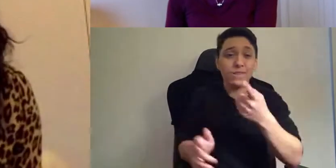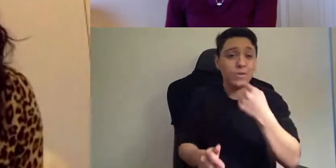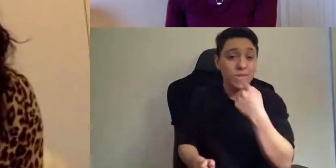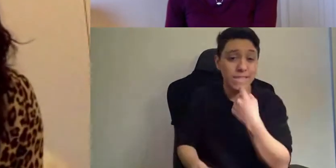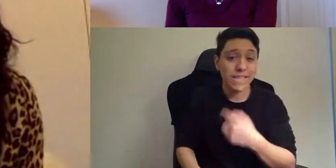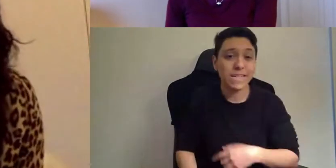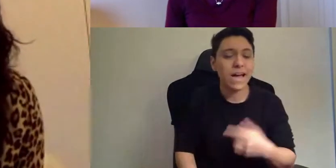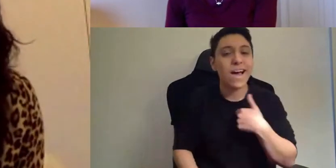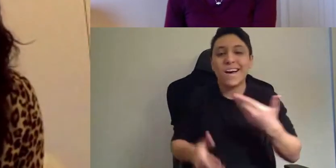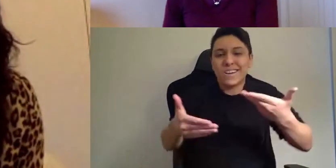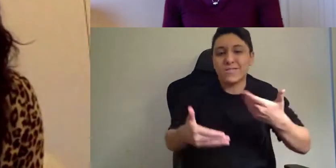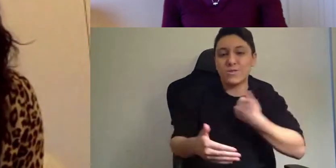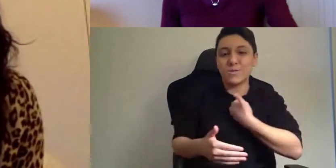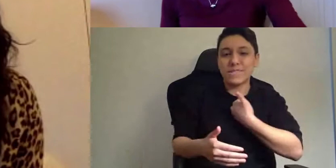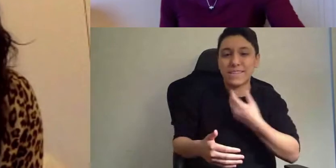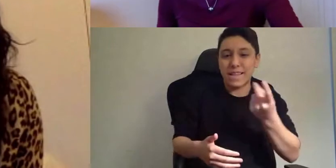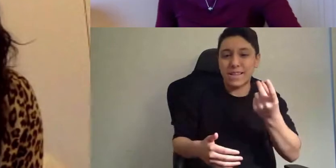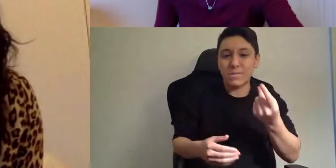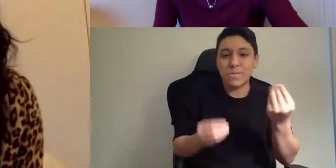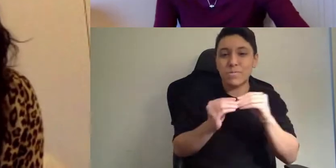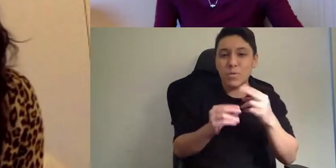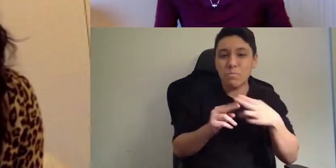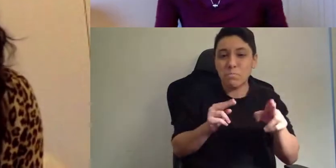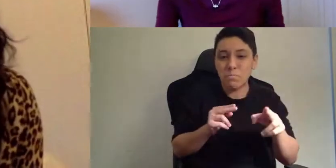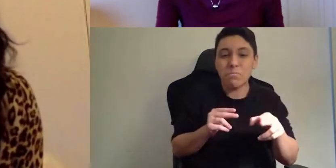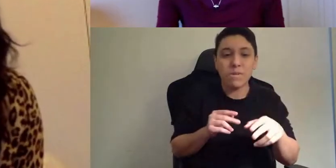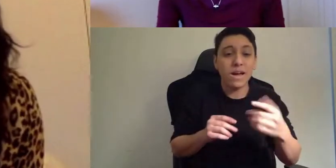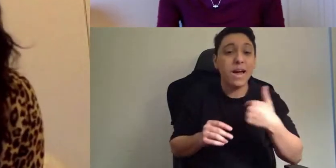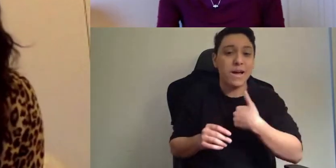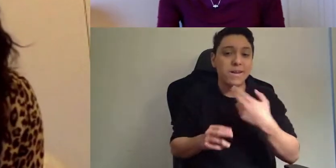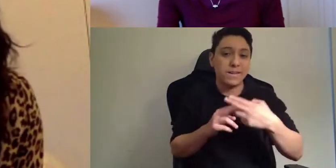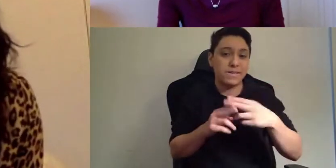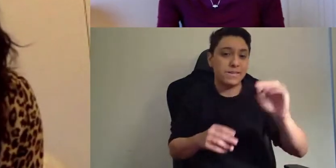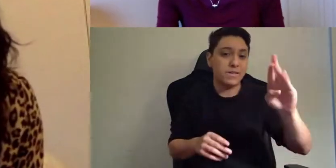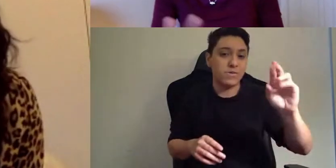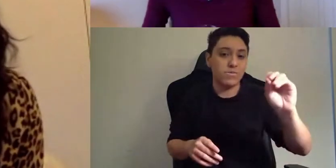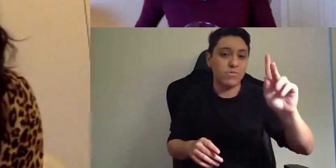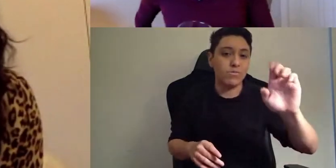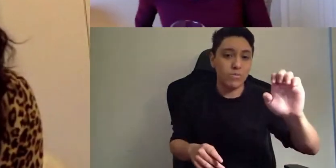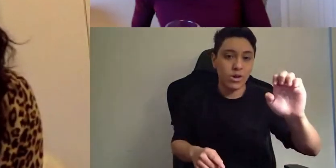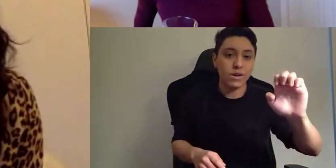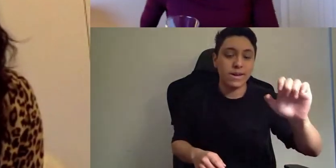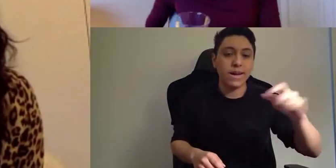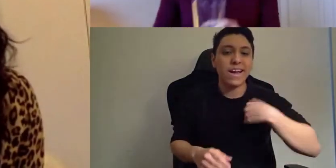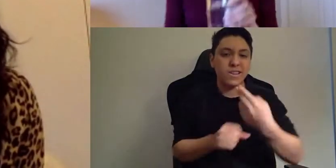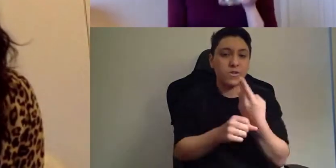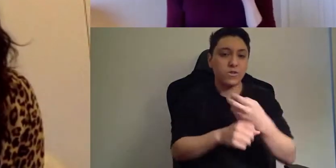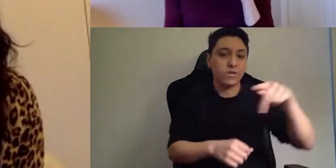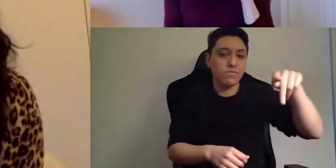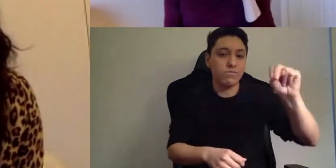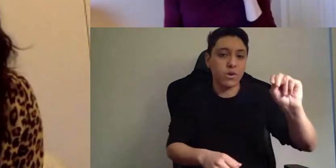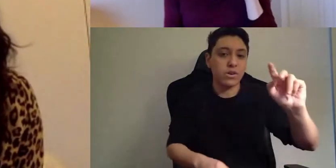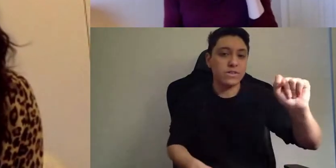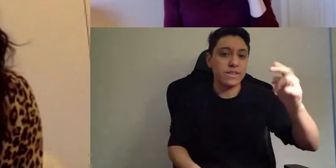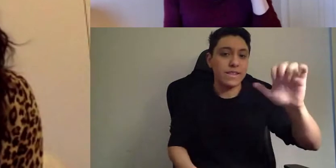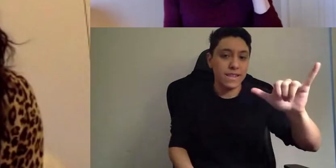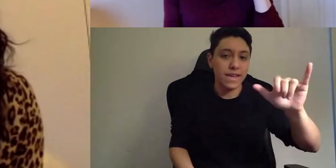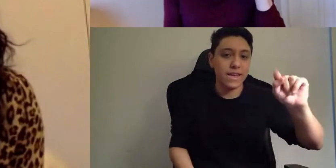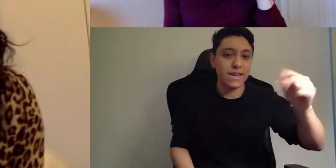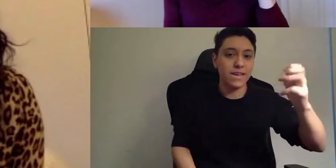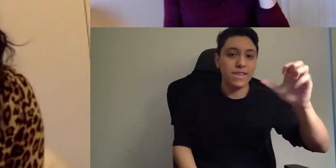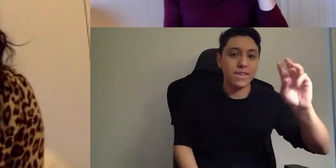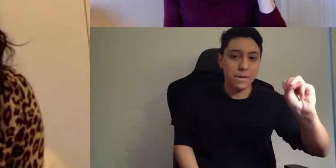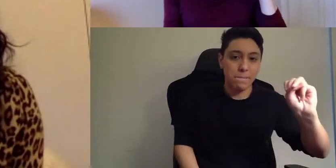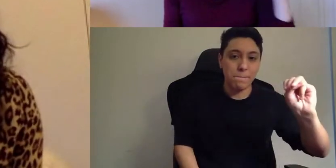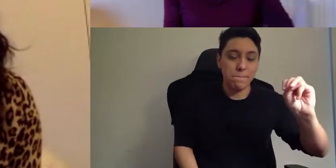just introduce myself a little bit more briefly too. I'm Brooke. I use they, them pronouns. I am also a therapist